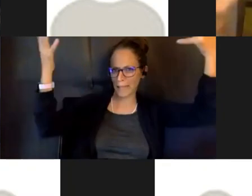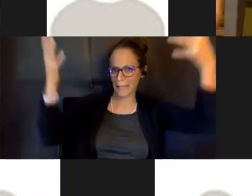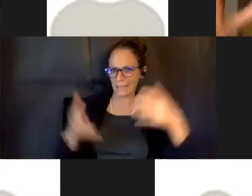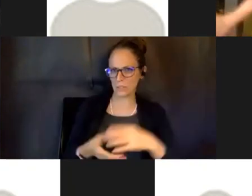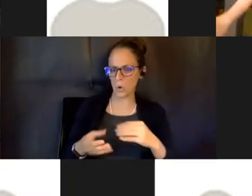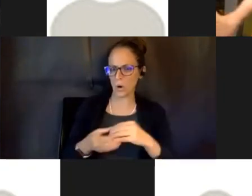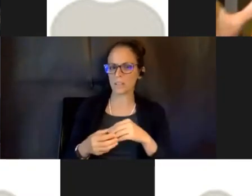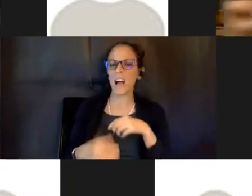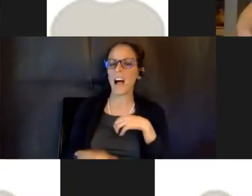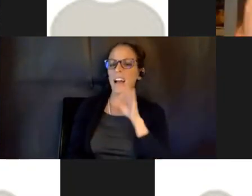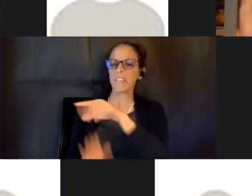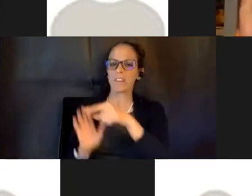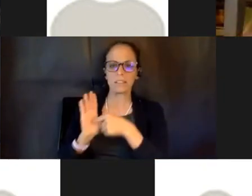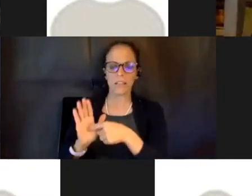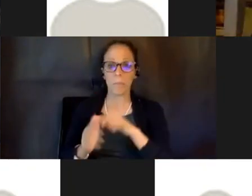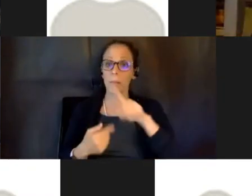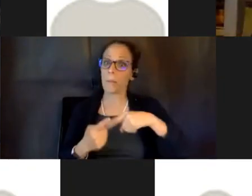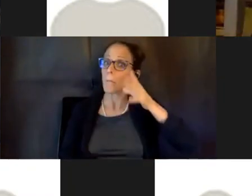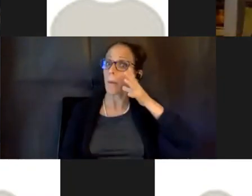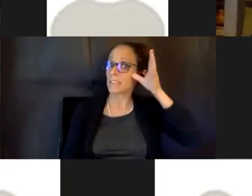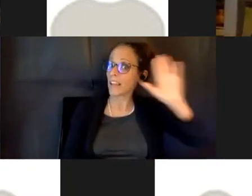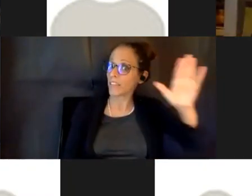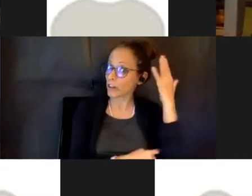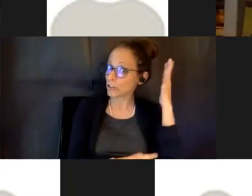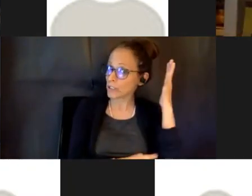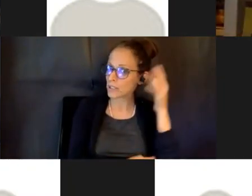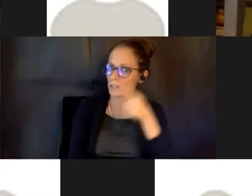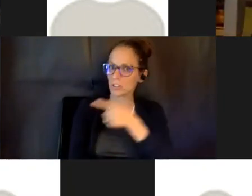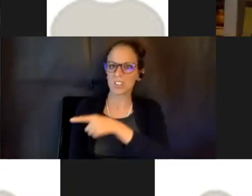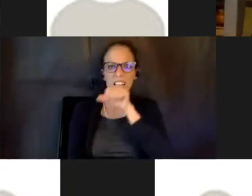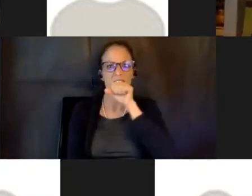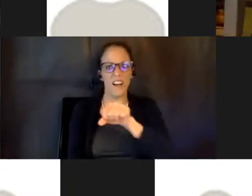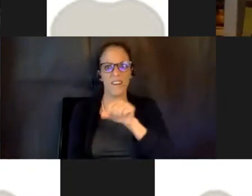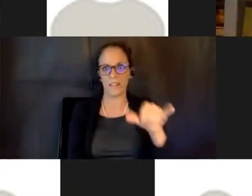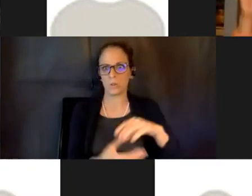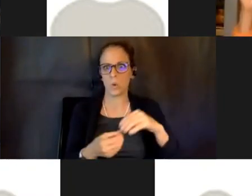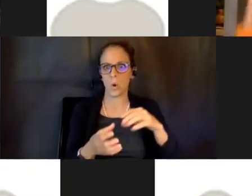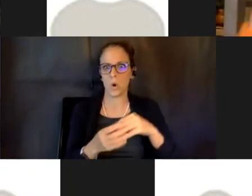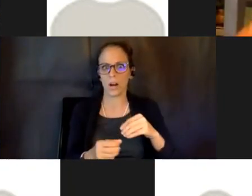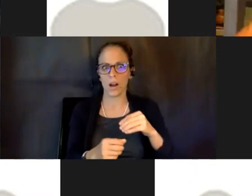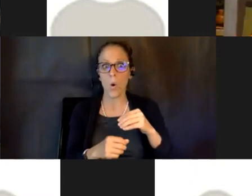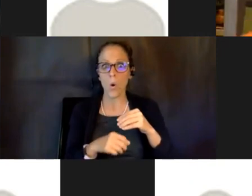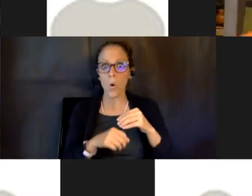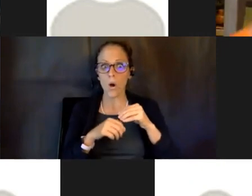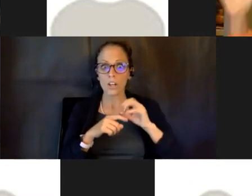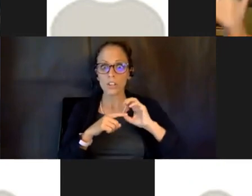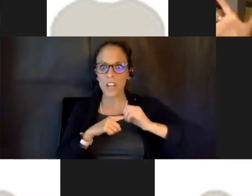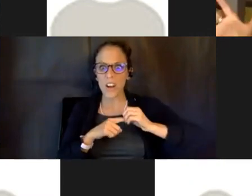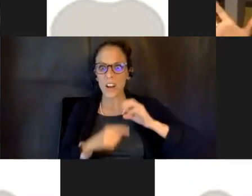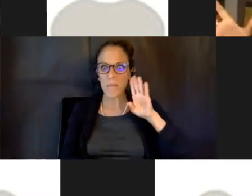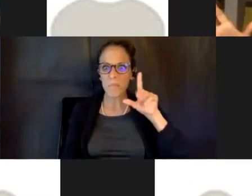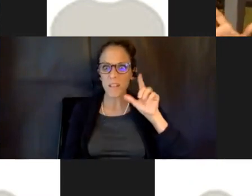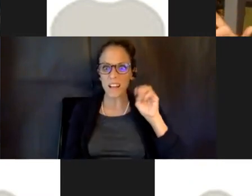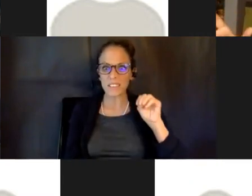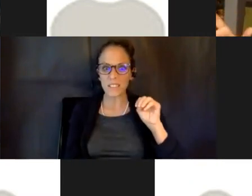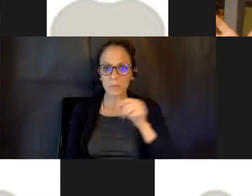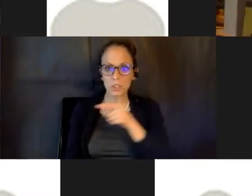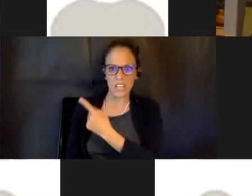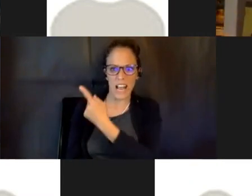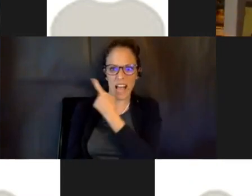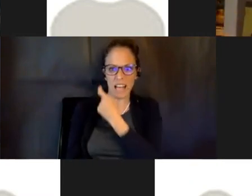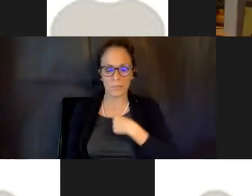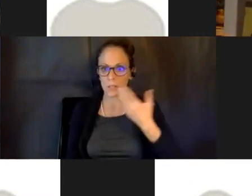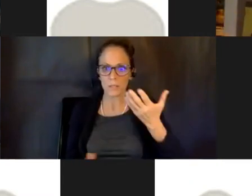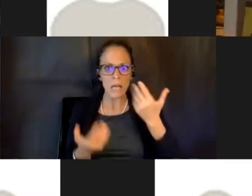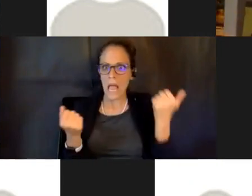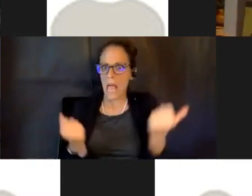give her an example. The short of it is, she loved the story so much, she said, can you please, what archival material do you have about you and your family?